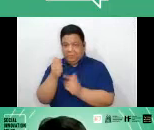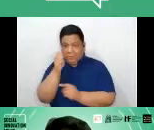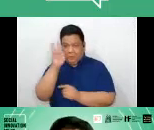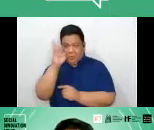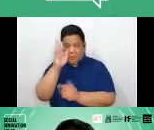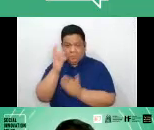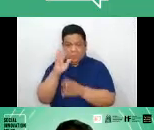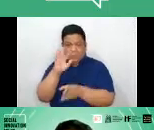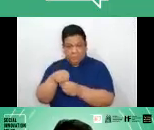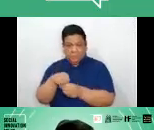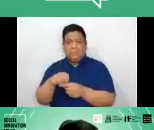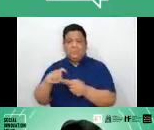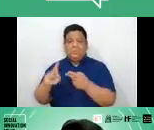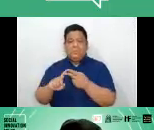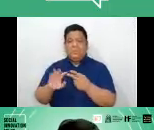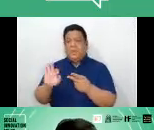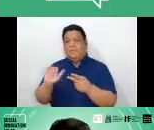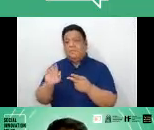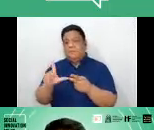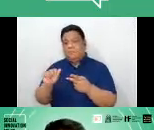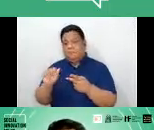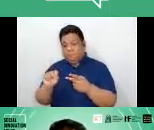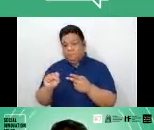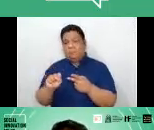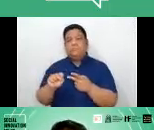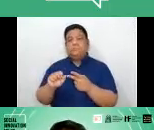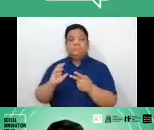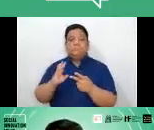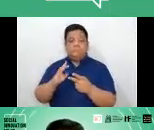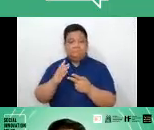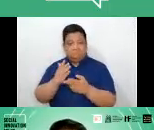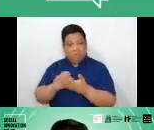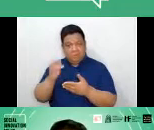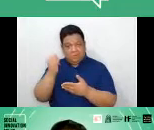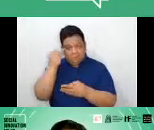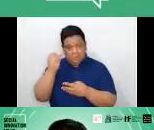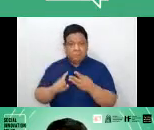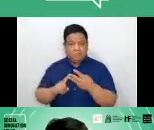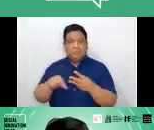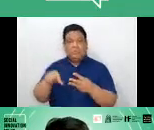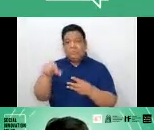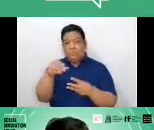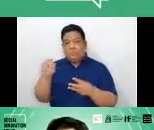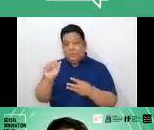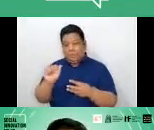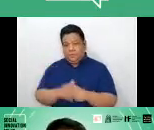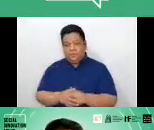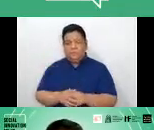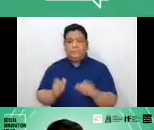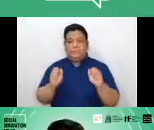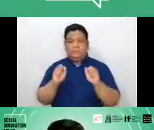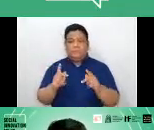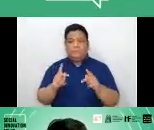of it. FabLabs, a very cool idea. And then we'll finally have our Q&A portion, okay? And we'll